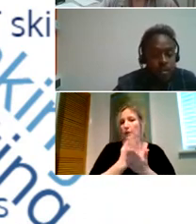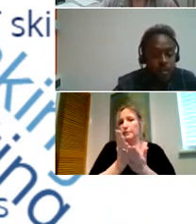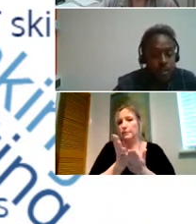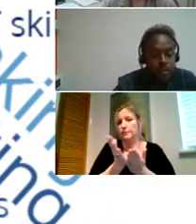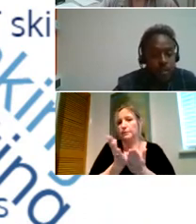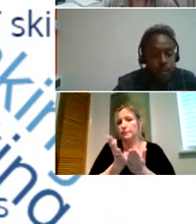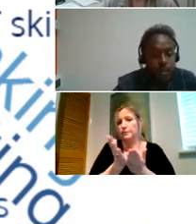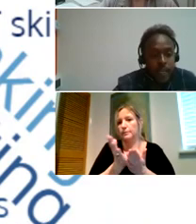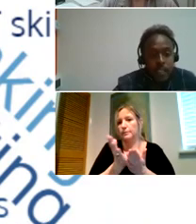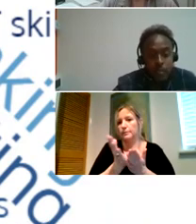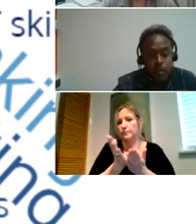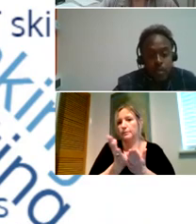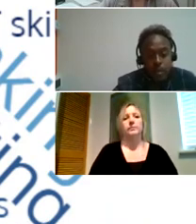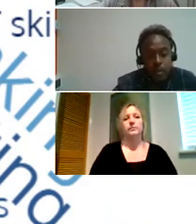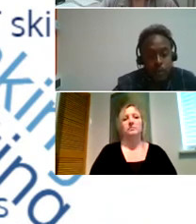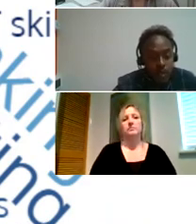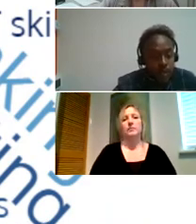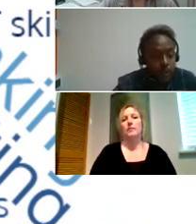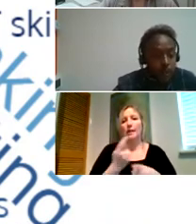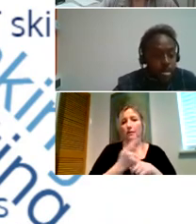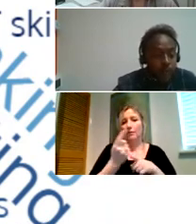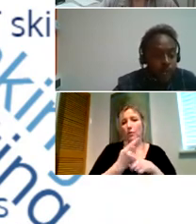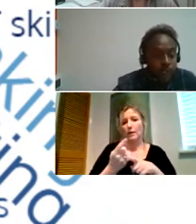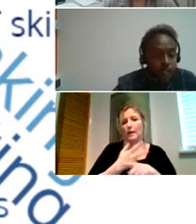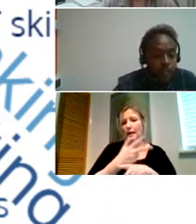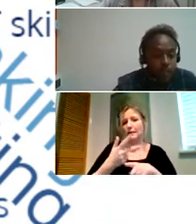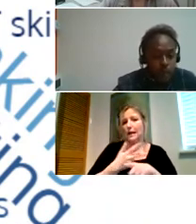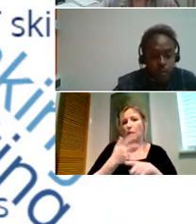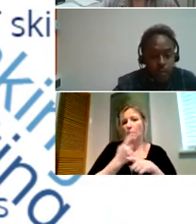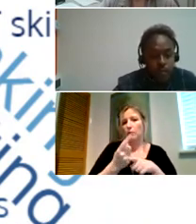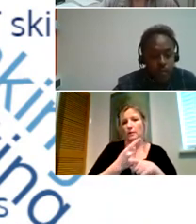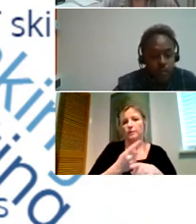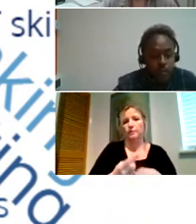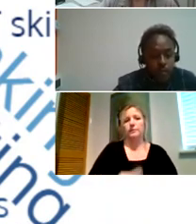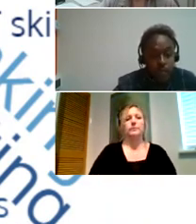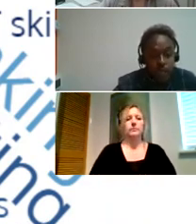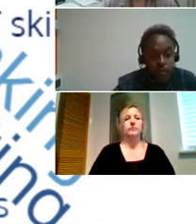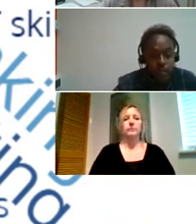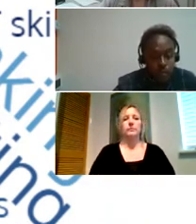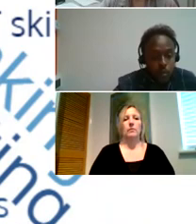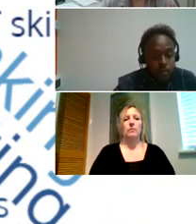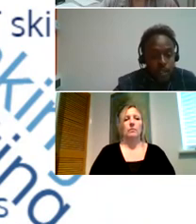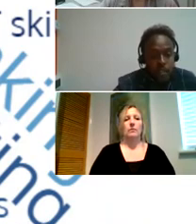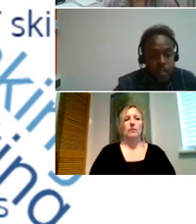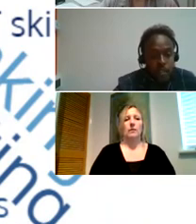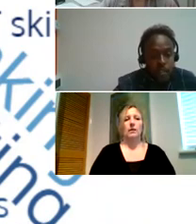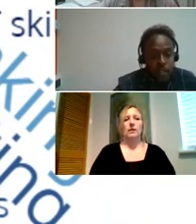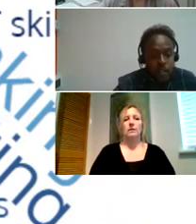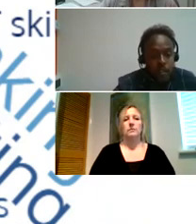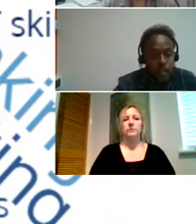across 8 hours weekly. And the focus of the level two